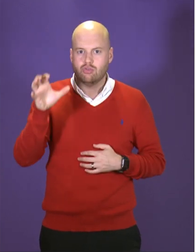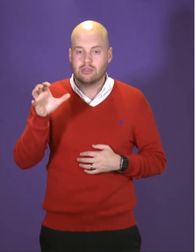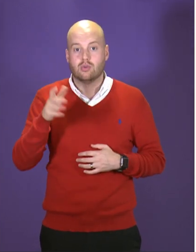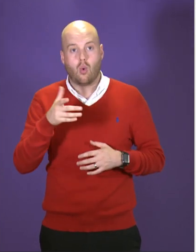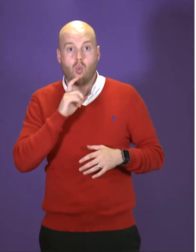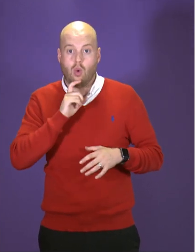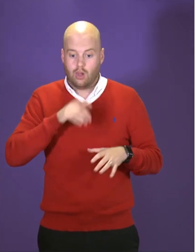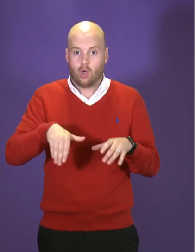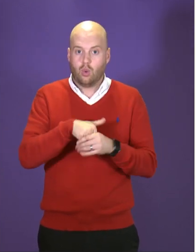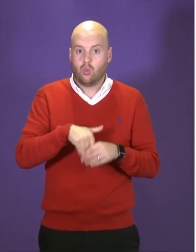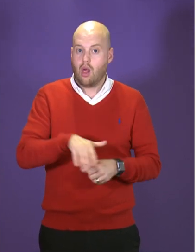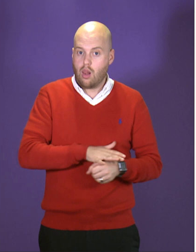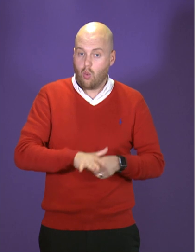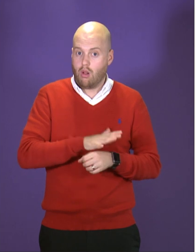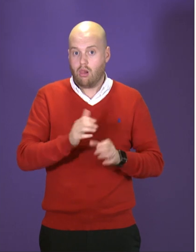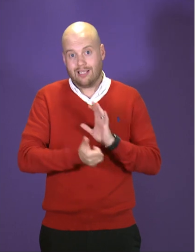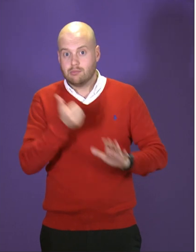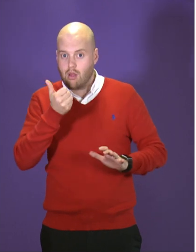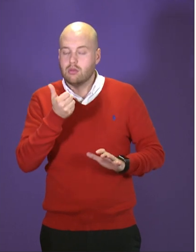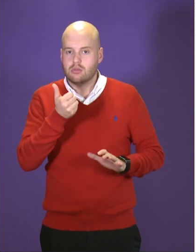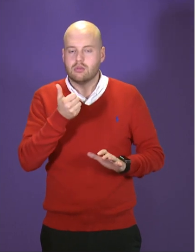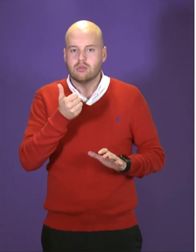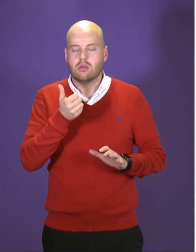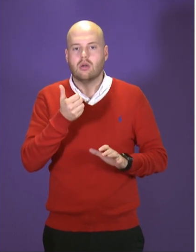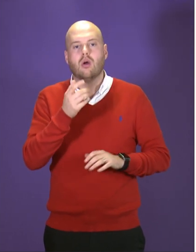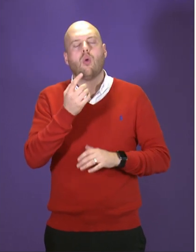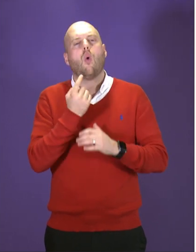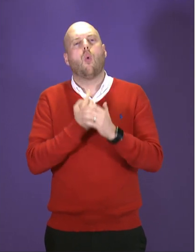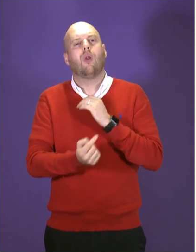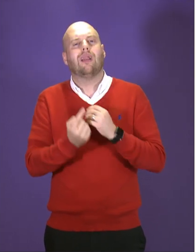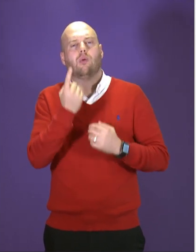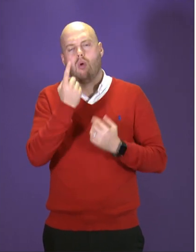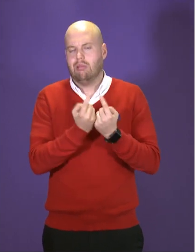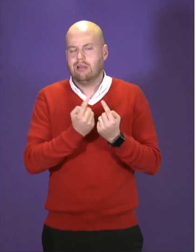experts. Only the financial control will be,